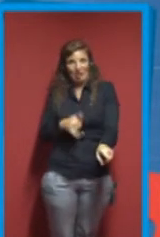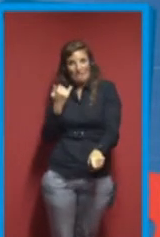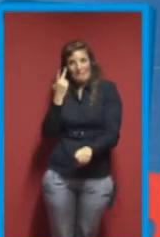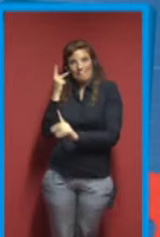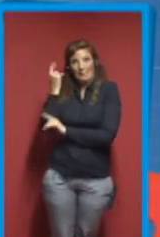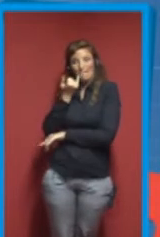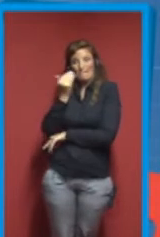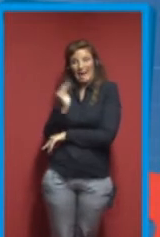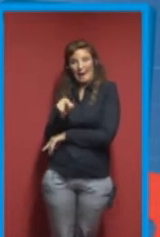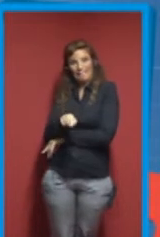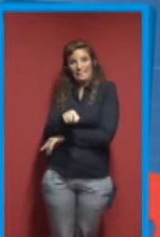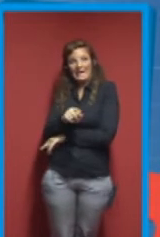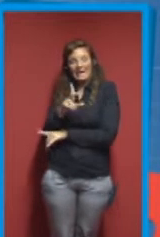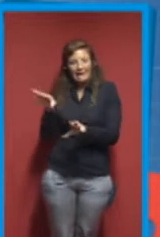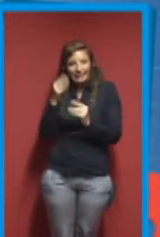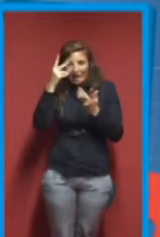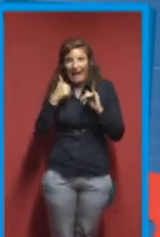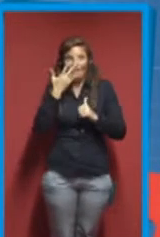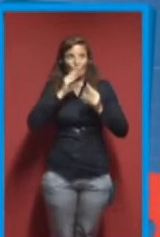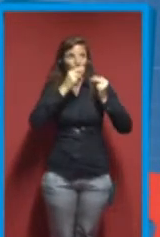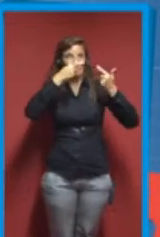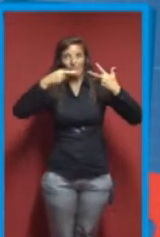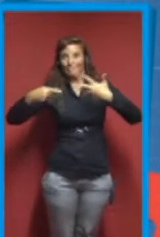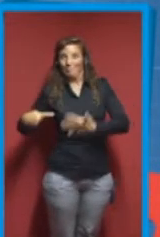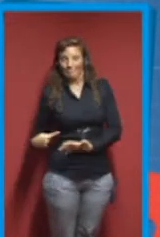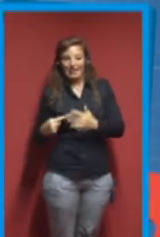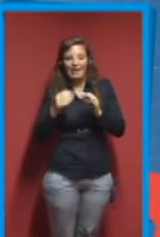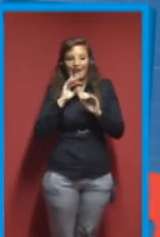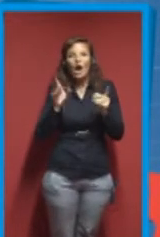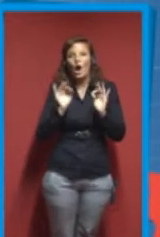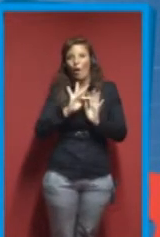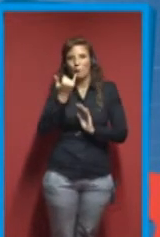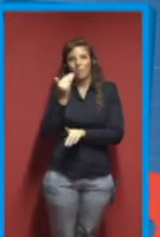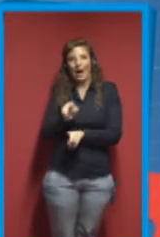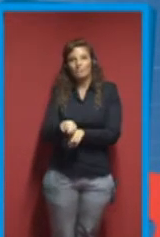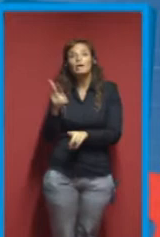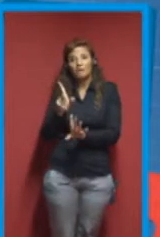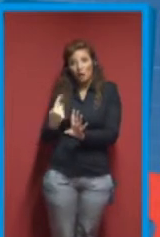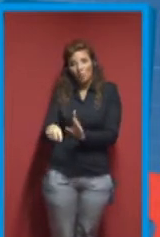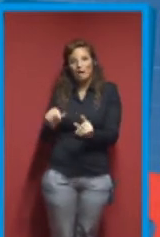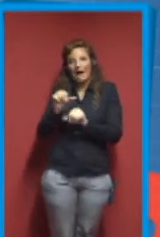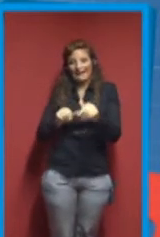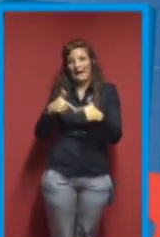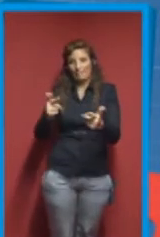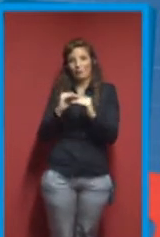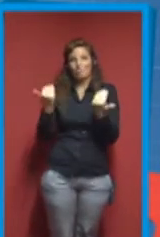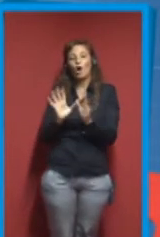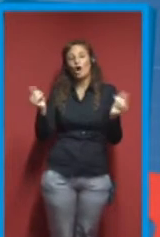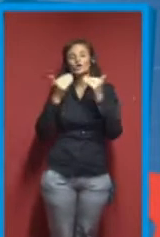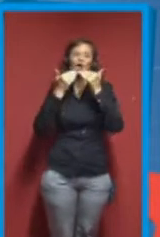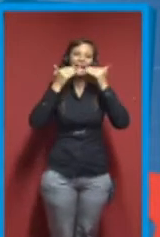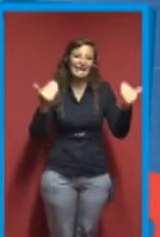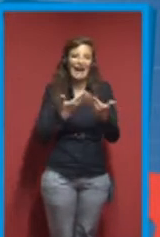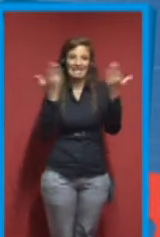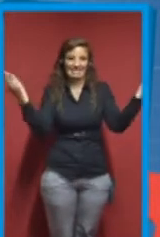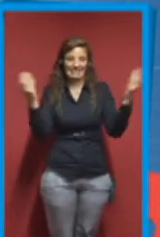I'm going to do this, I'm going to do this, I'm going to do this. And this girl has changed the world. Thank you very much. That's me.